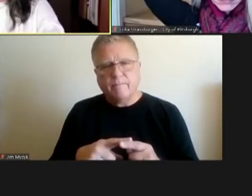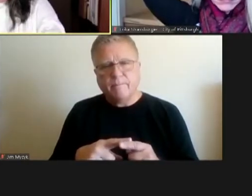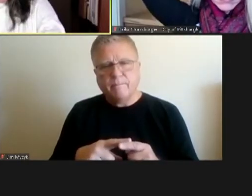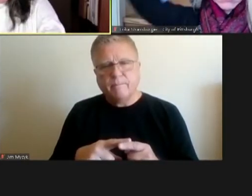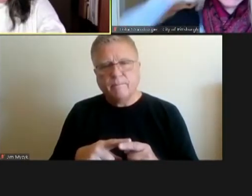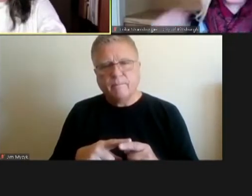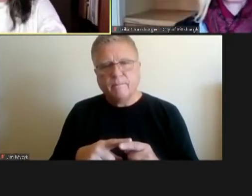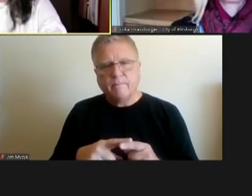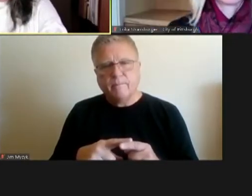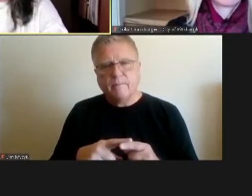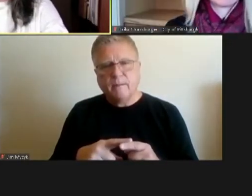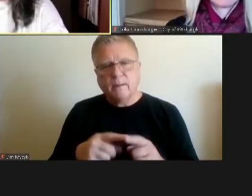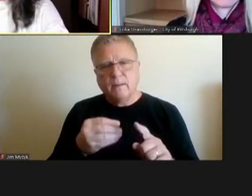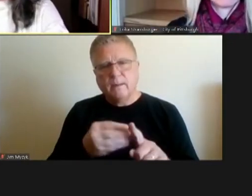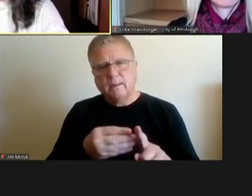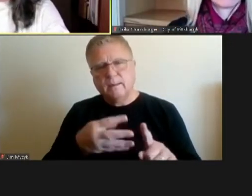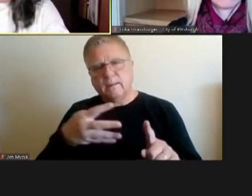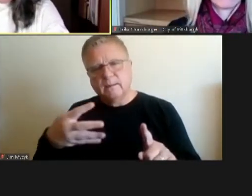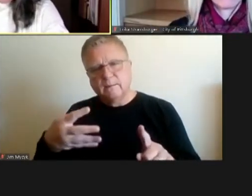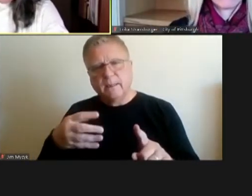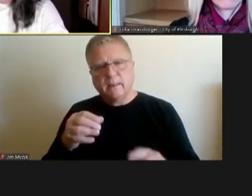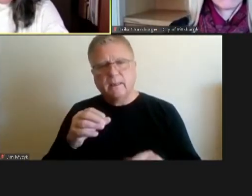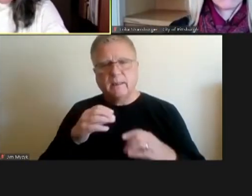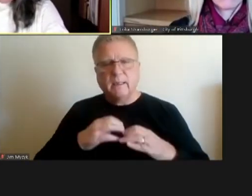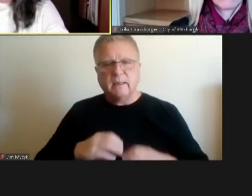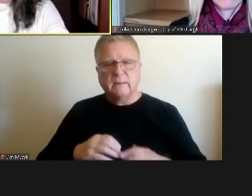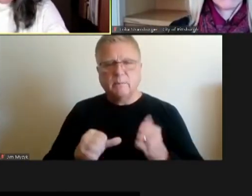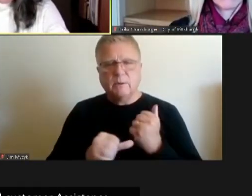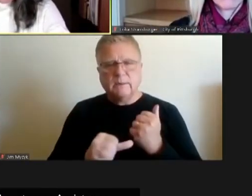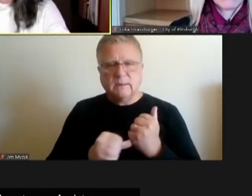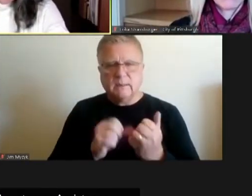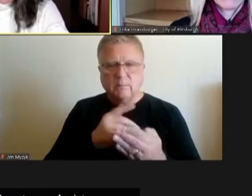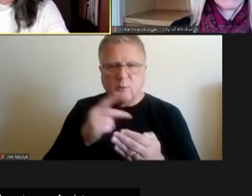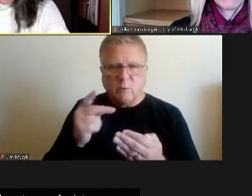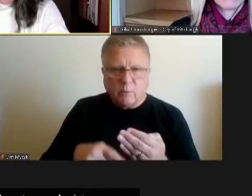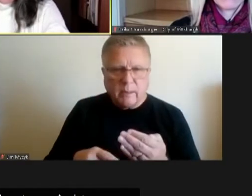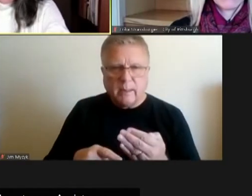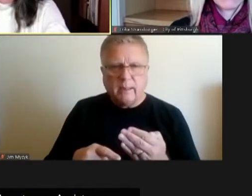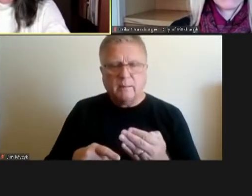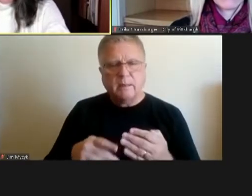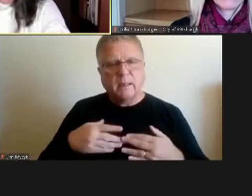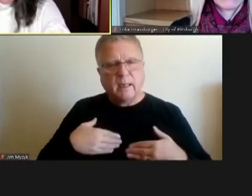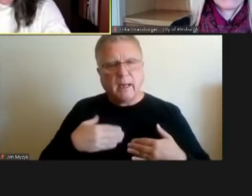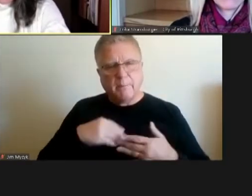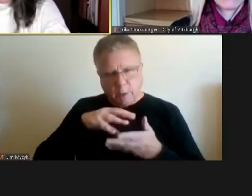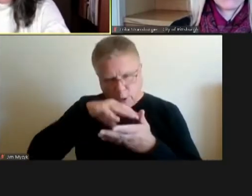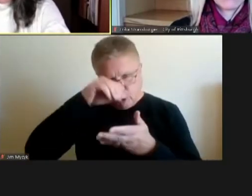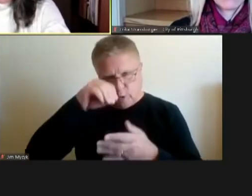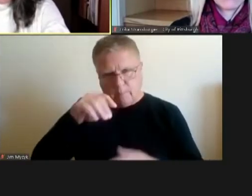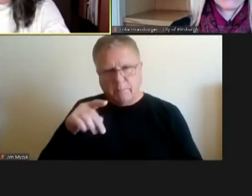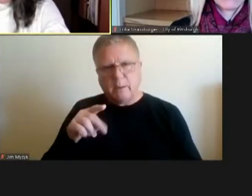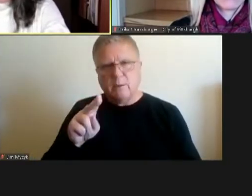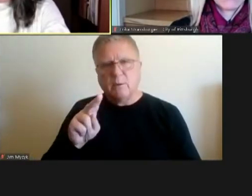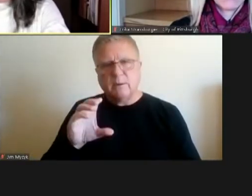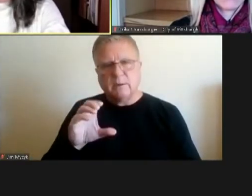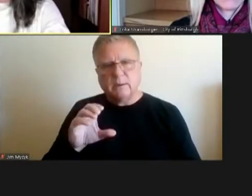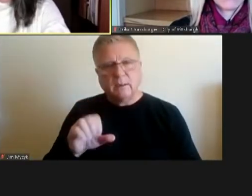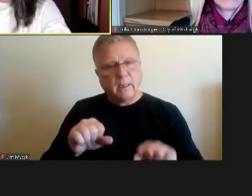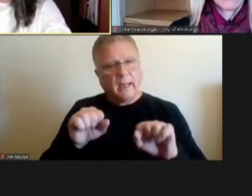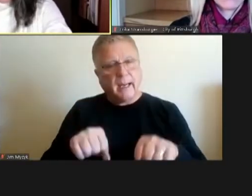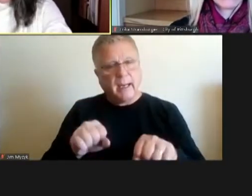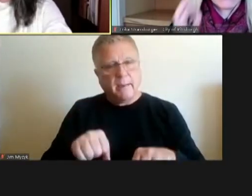again, the expanded customer assistance programs. I'm glad to learn that the PUC is able to